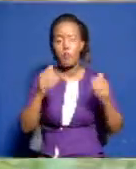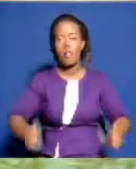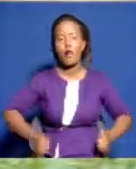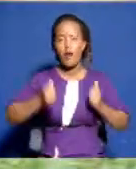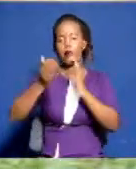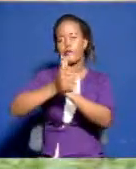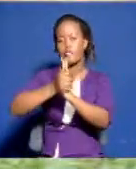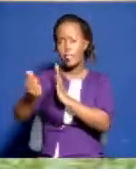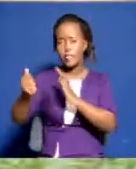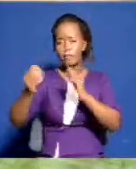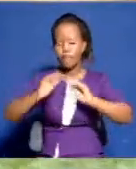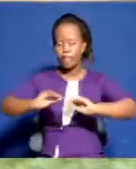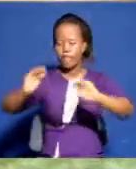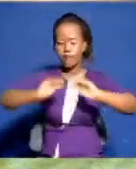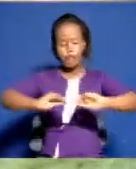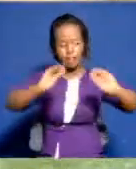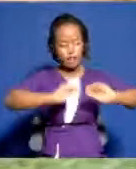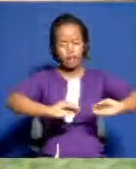training.